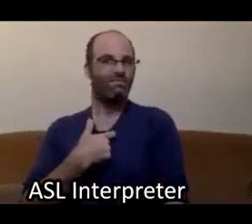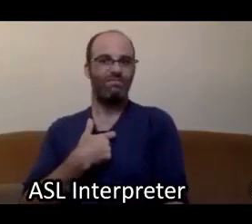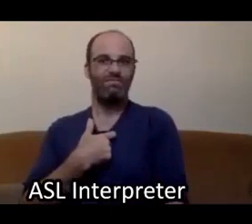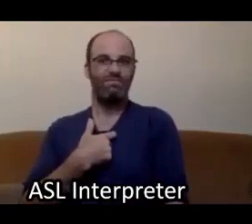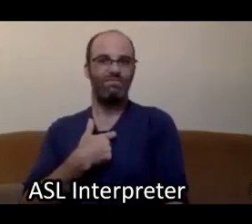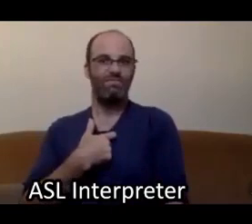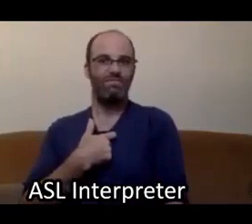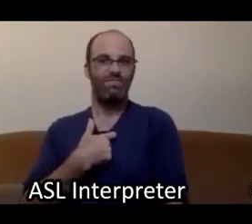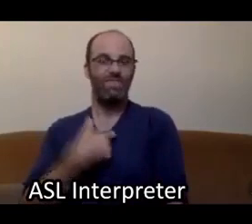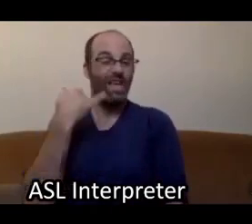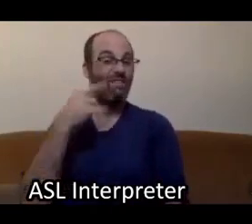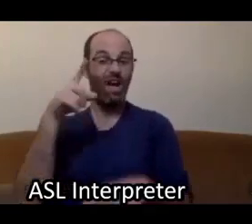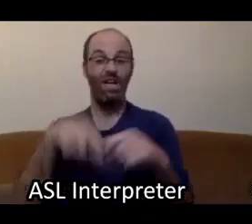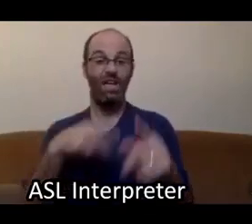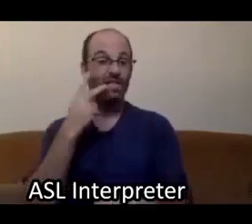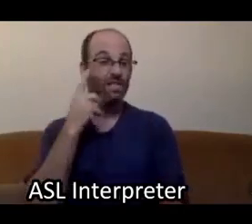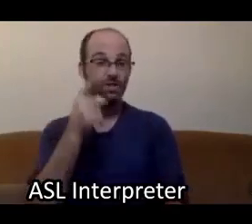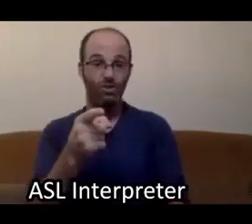that I can't see,